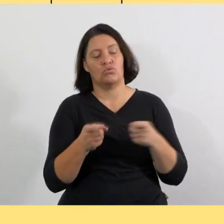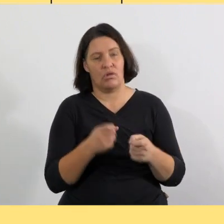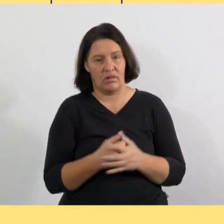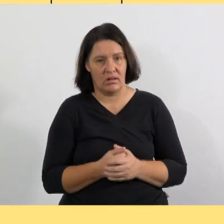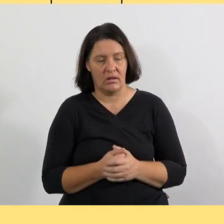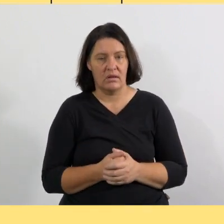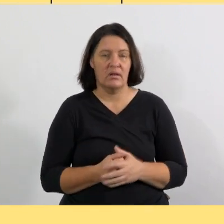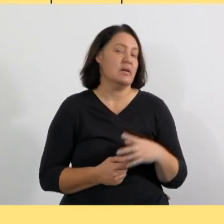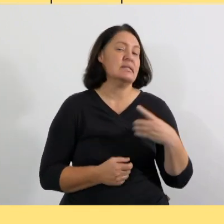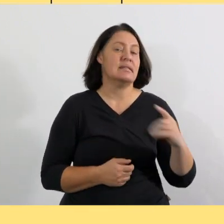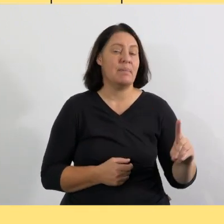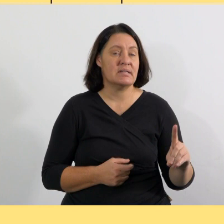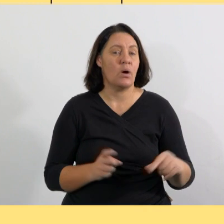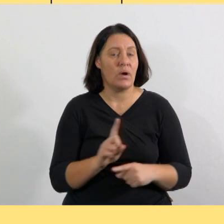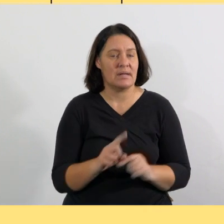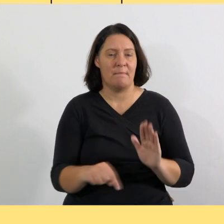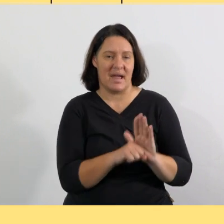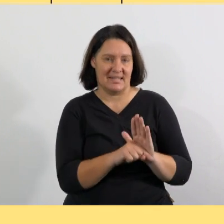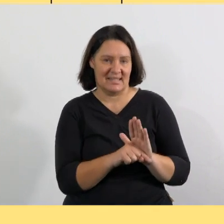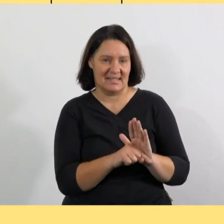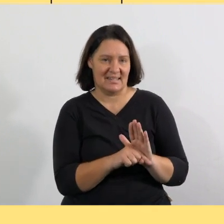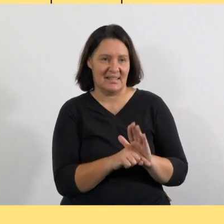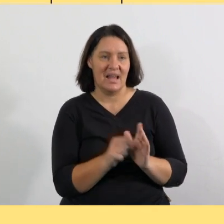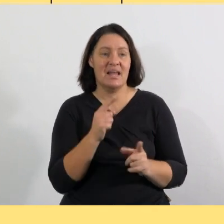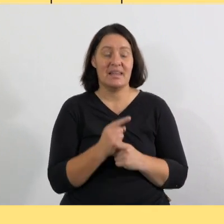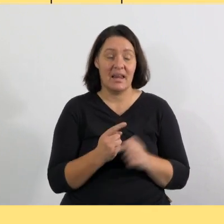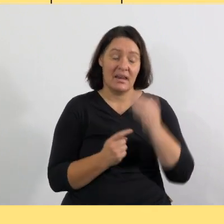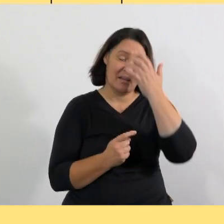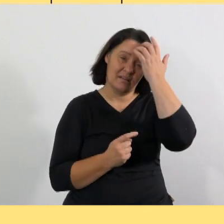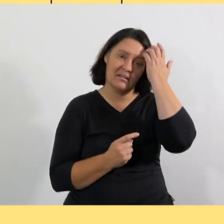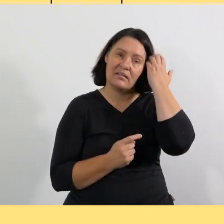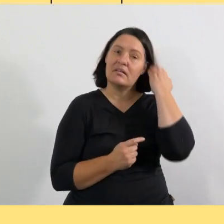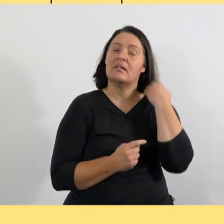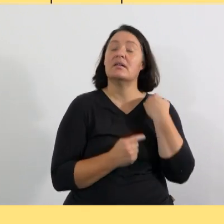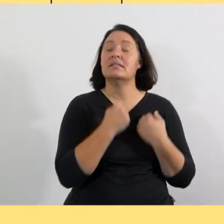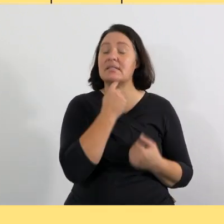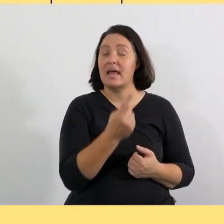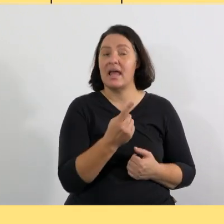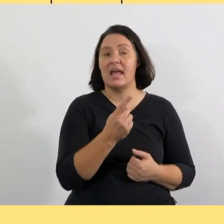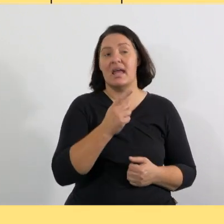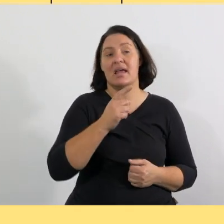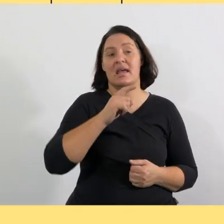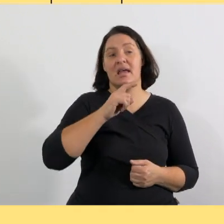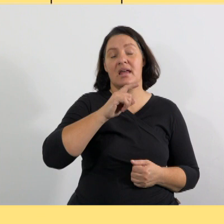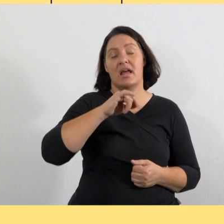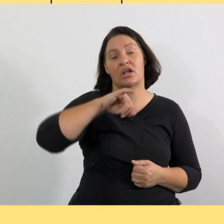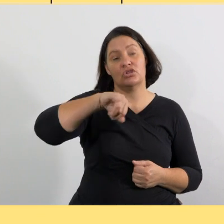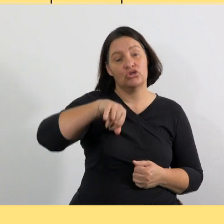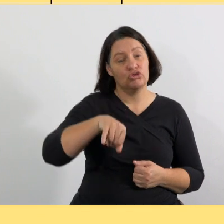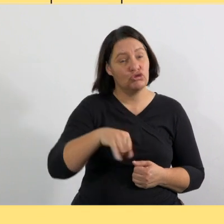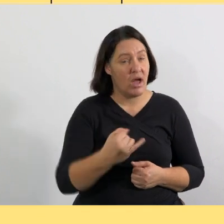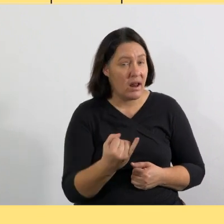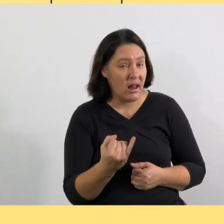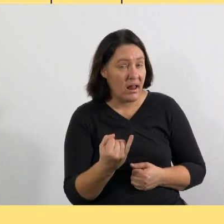creditors control. And the debit side is a minus. I will then call it journal.